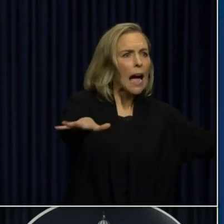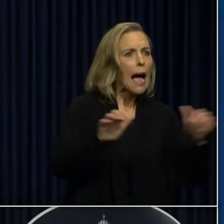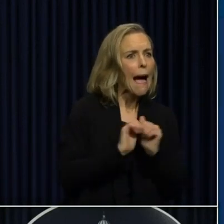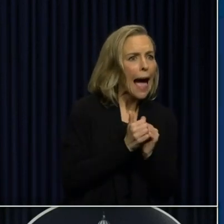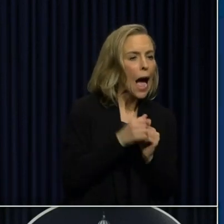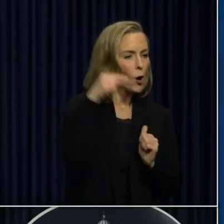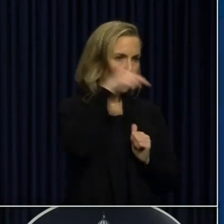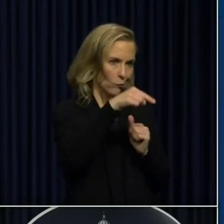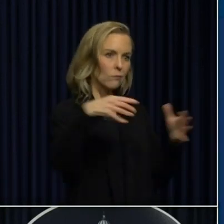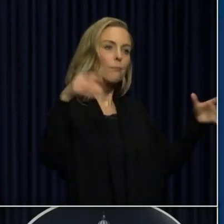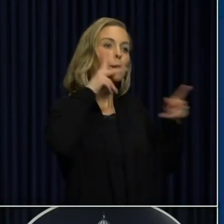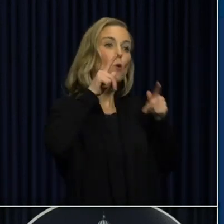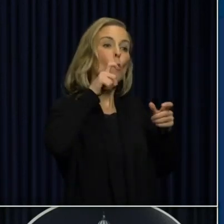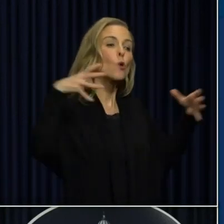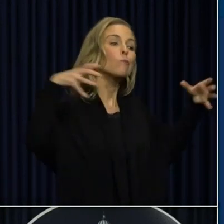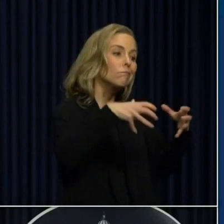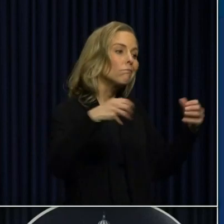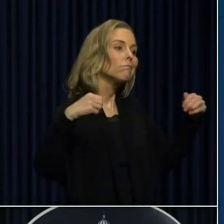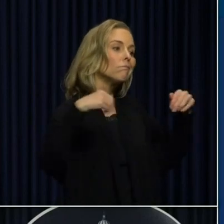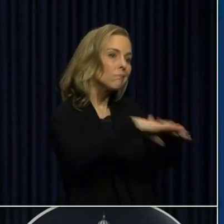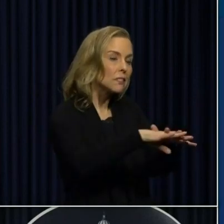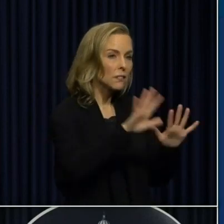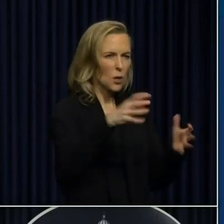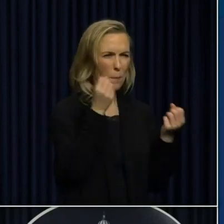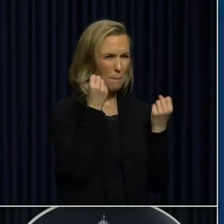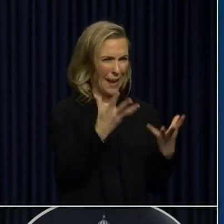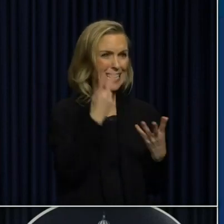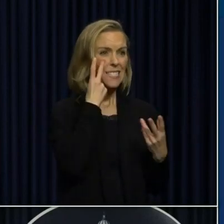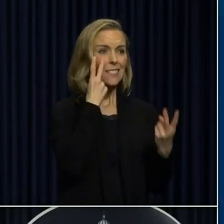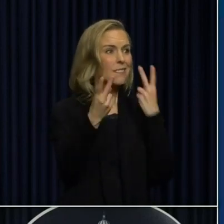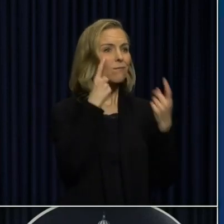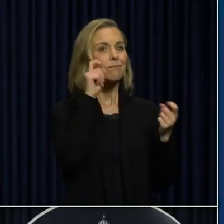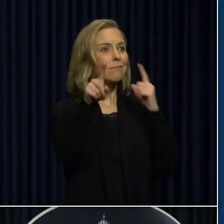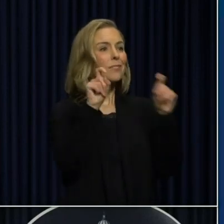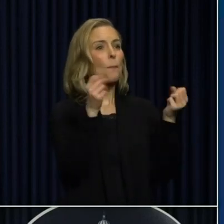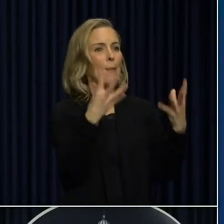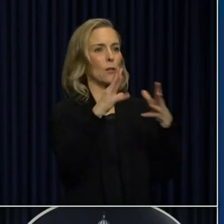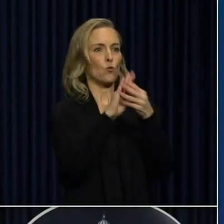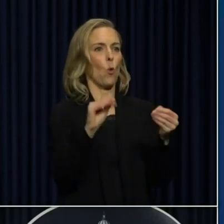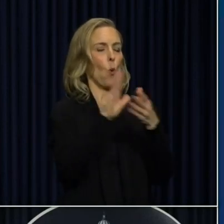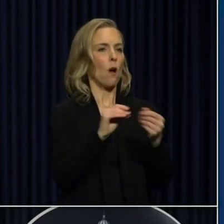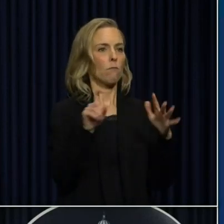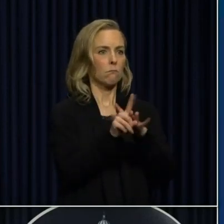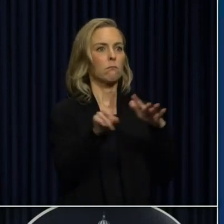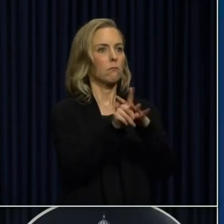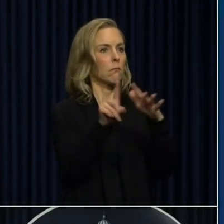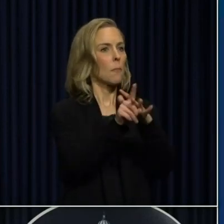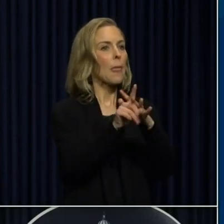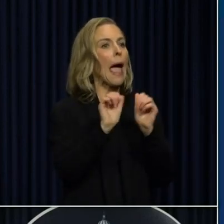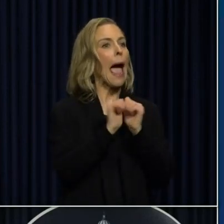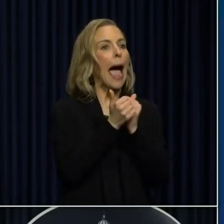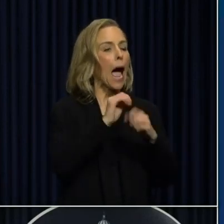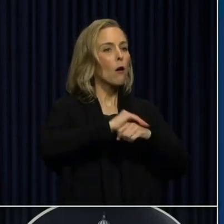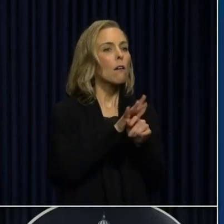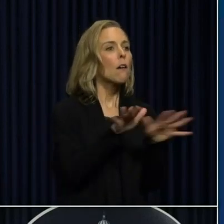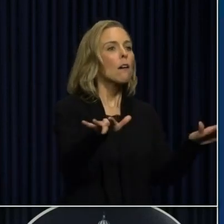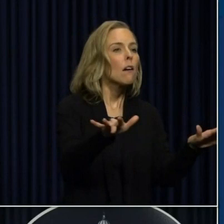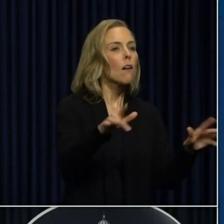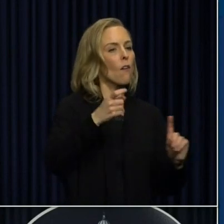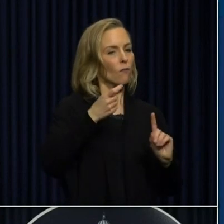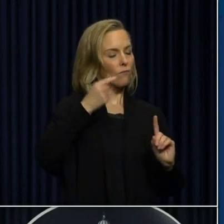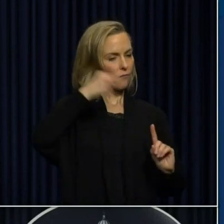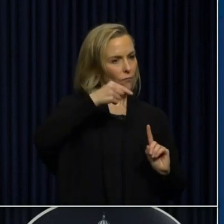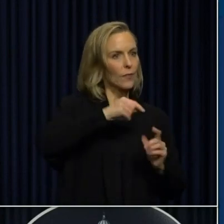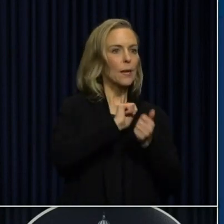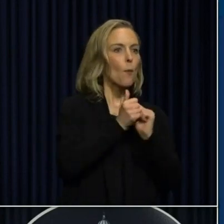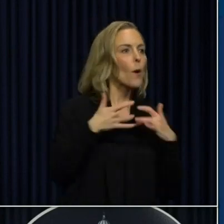all over the United States about whether it's a sporting event or another mass gathering, how this coronavirus